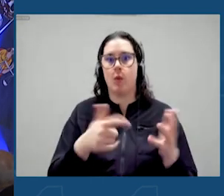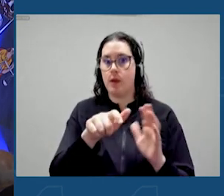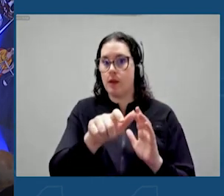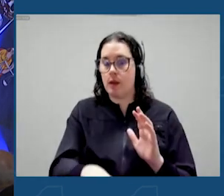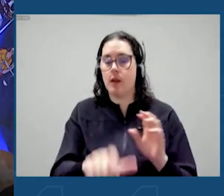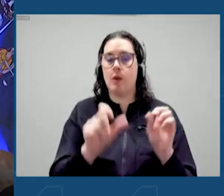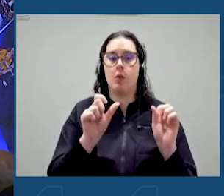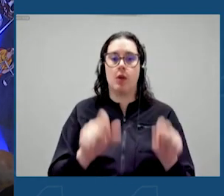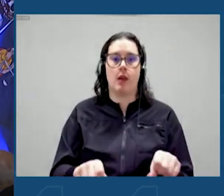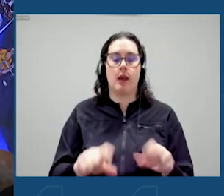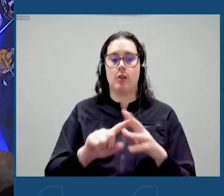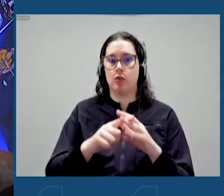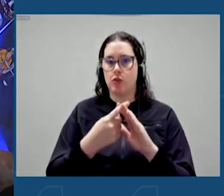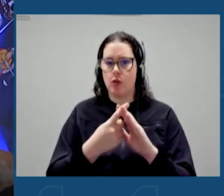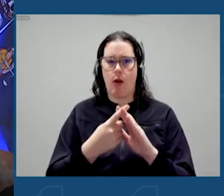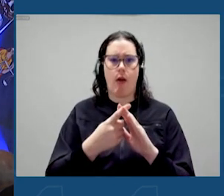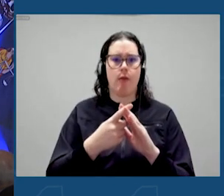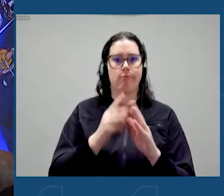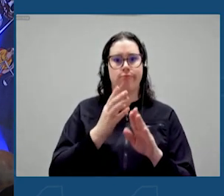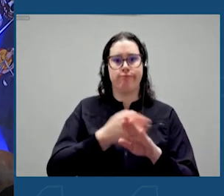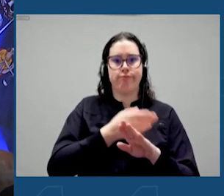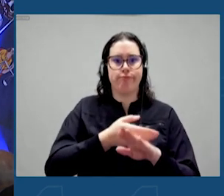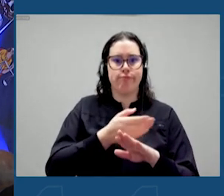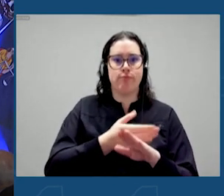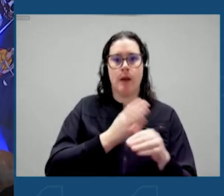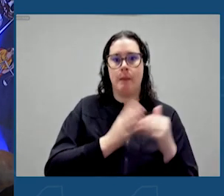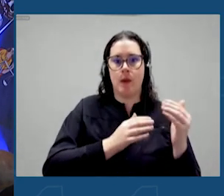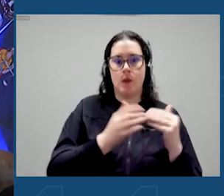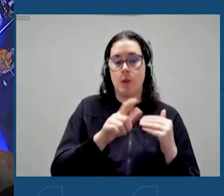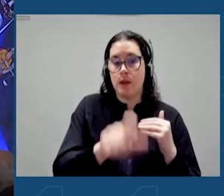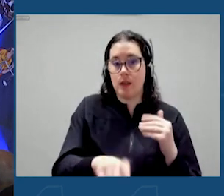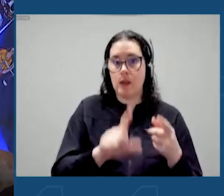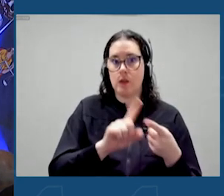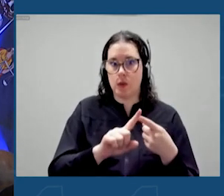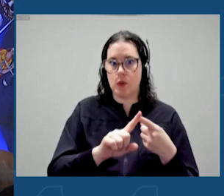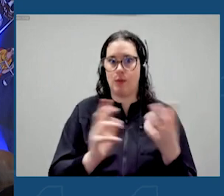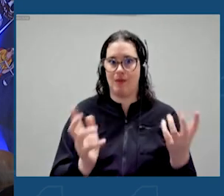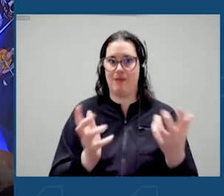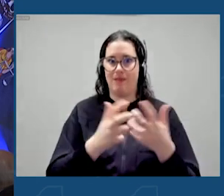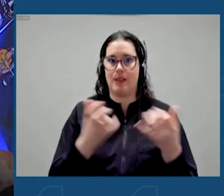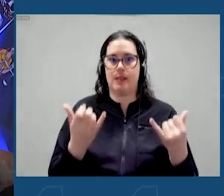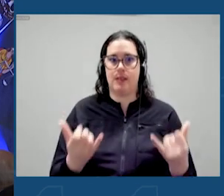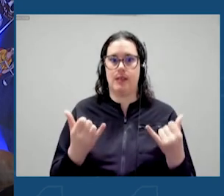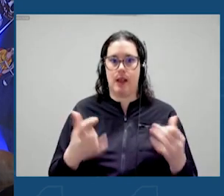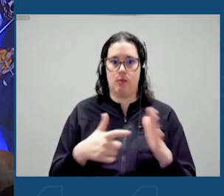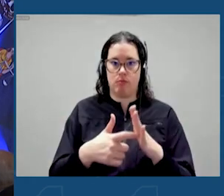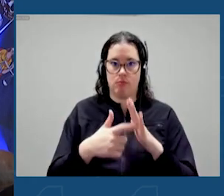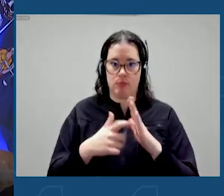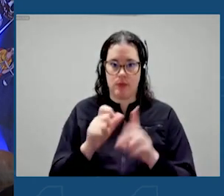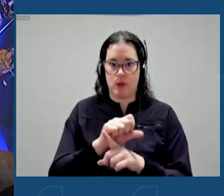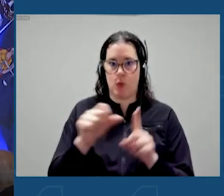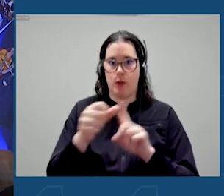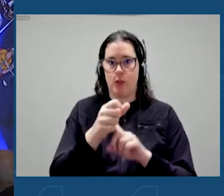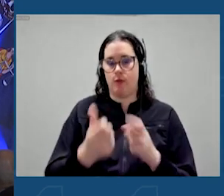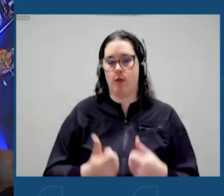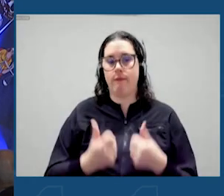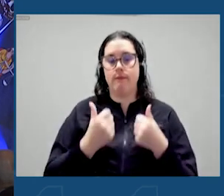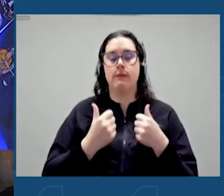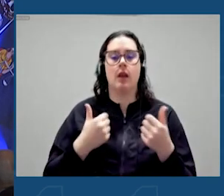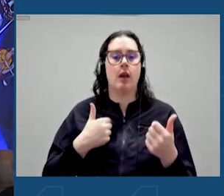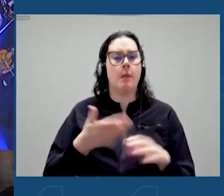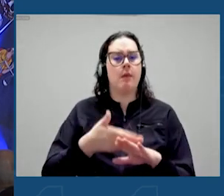start retrofitting some of the buildings that we need to fit today's situation. And before I